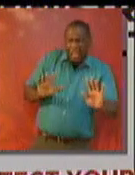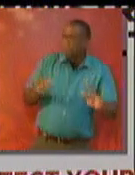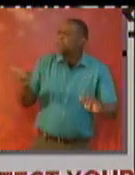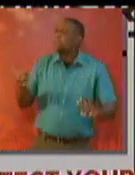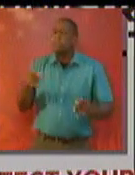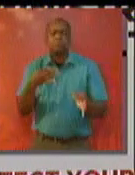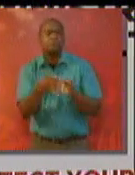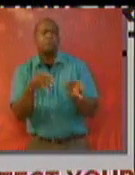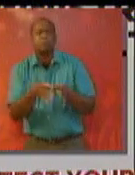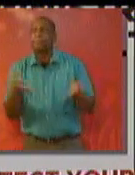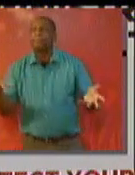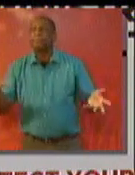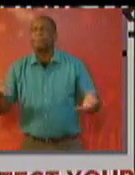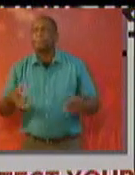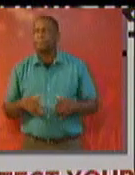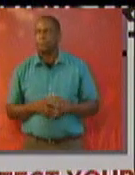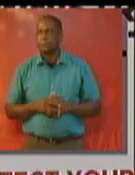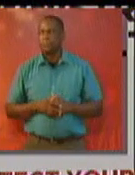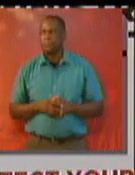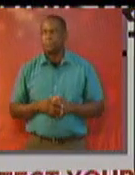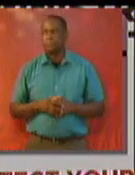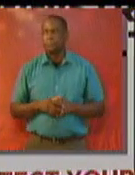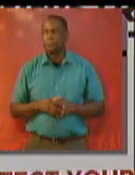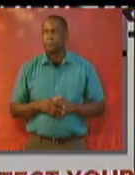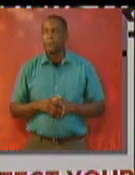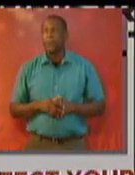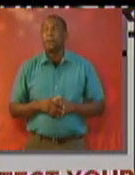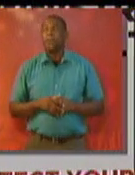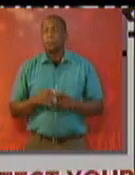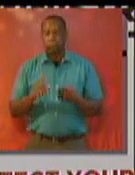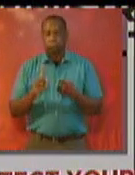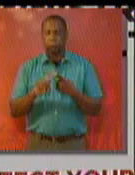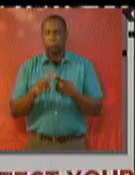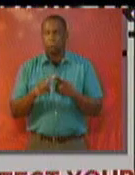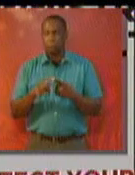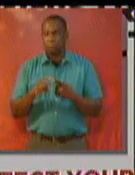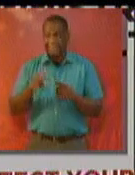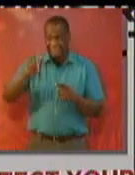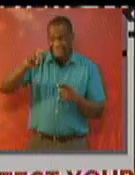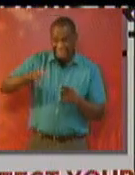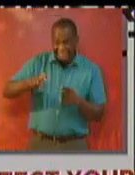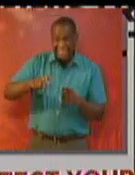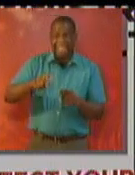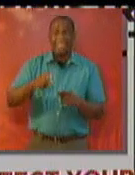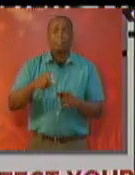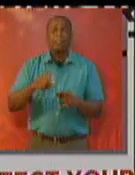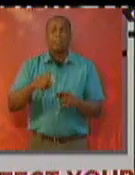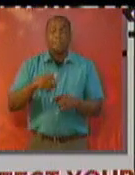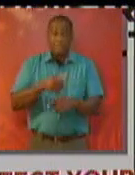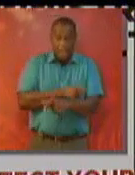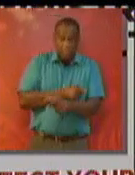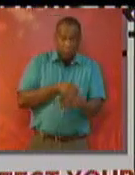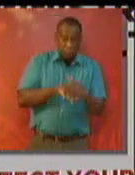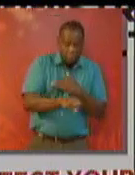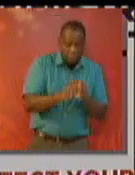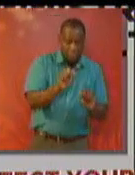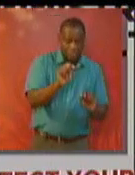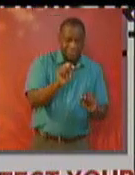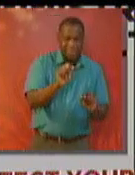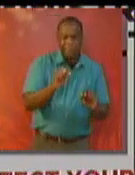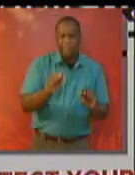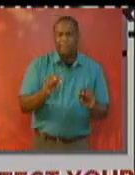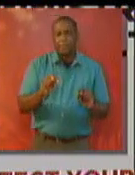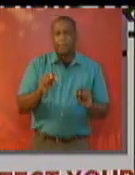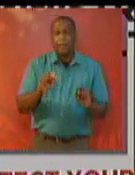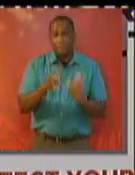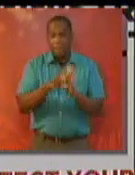Whether you will need a vaccination to enter Trinidad and Tobago is not one that we have a concrete policy on as yet. That will